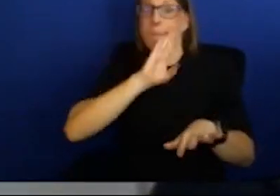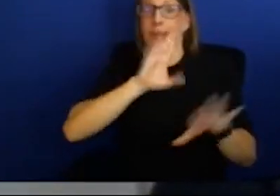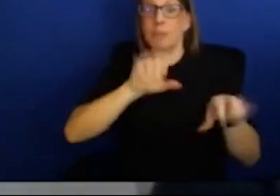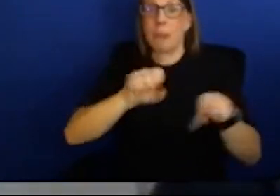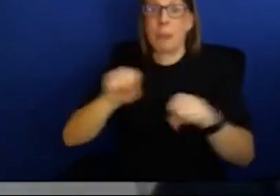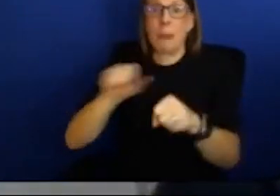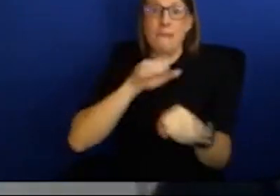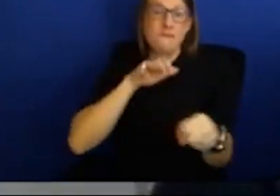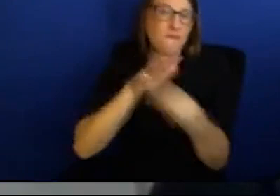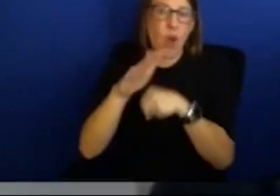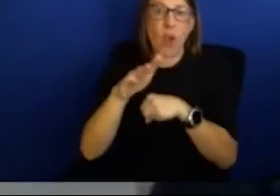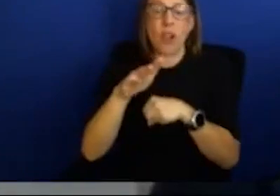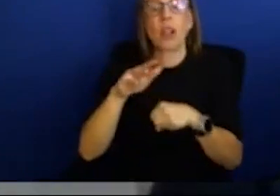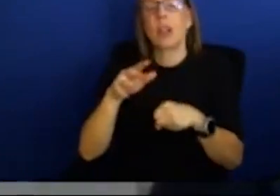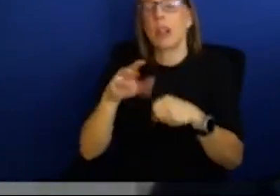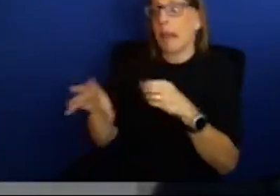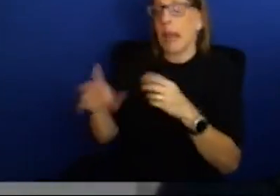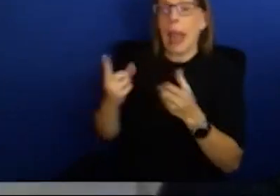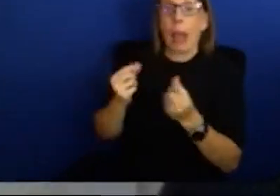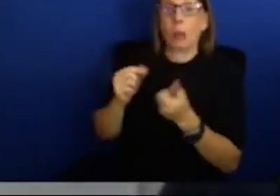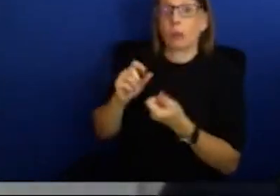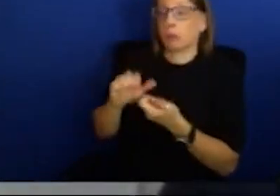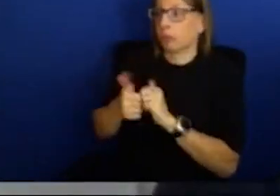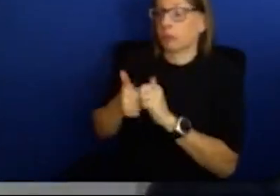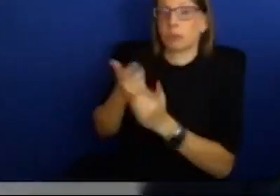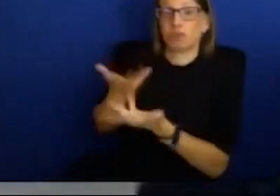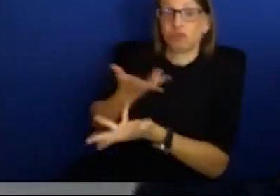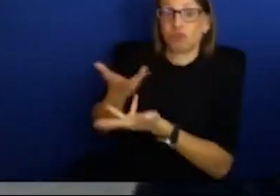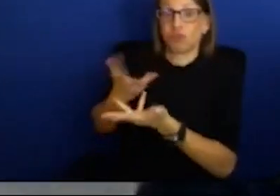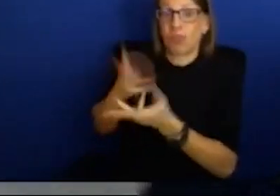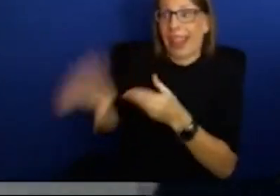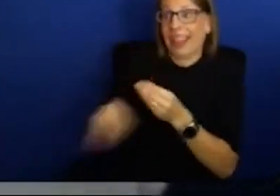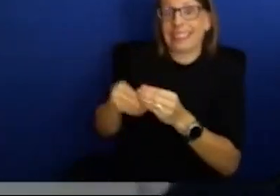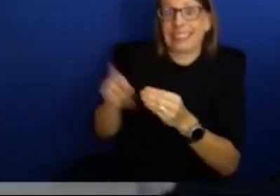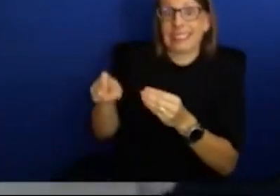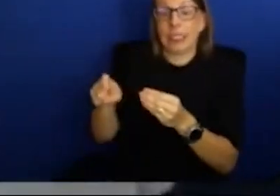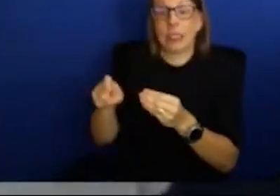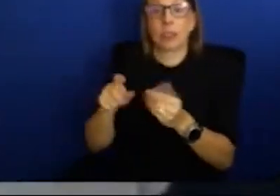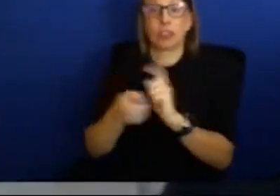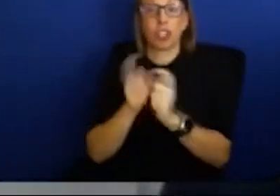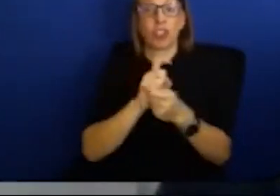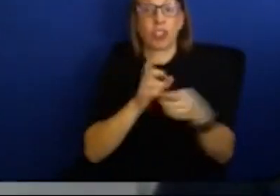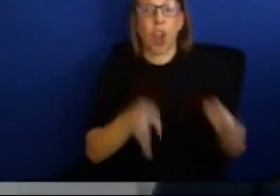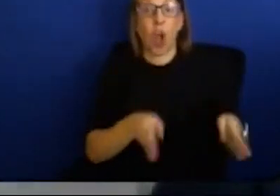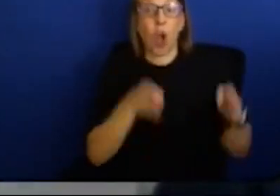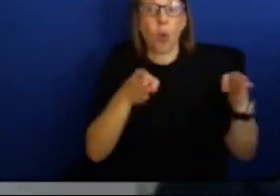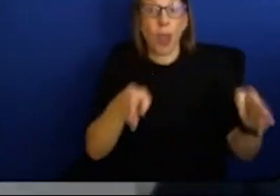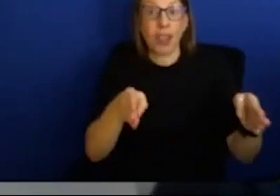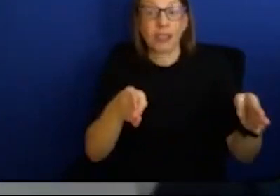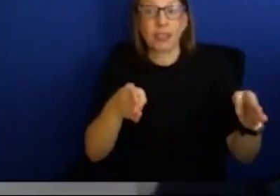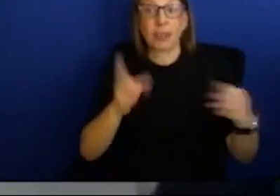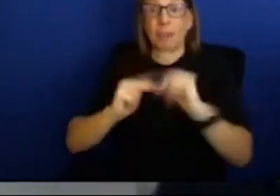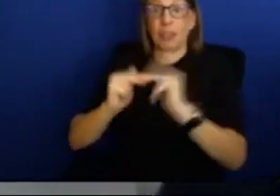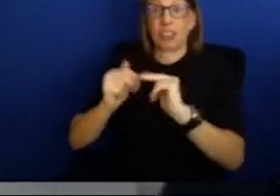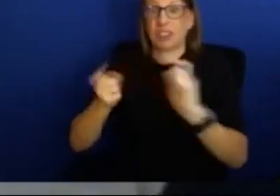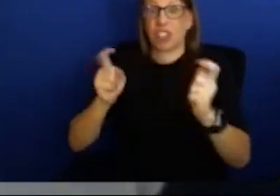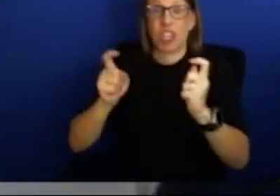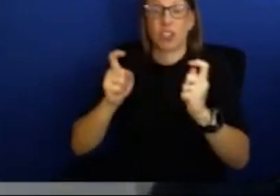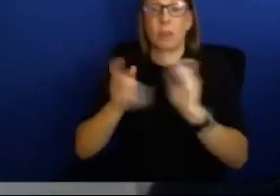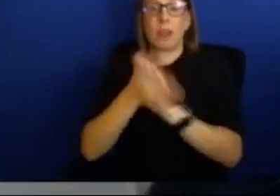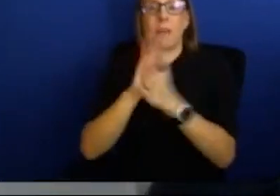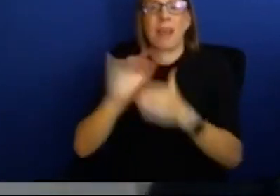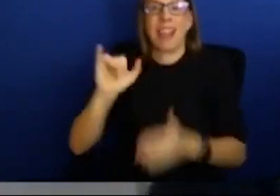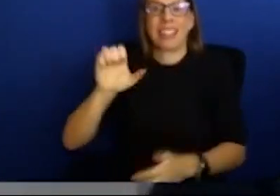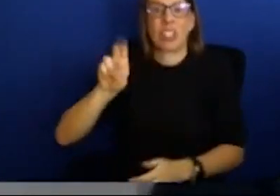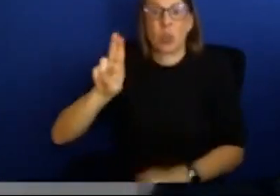with excess need. So they were converting conference rooms and hallways into ICUs and doing the very best they could with things. But it's